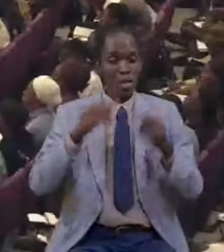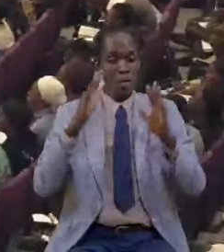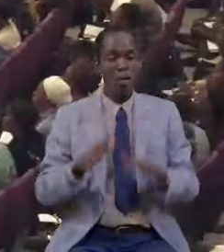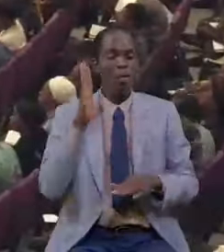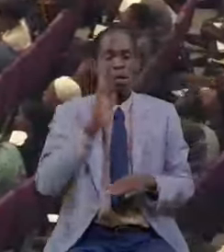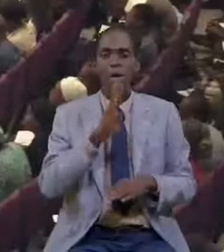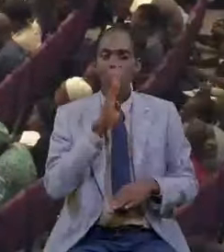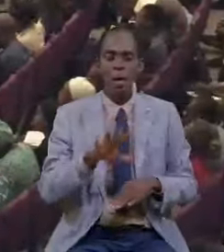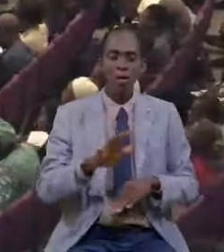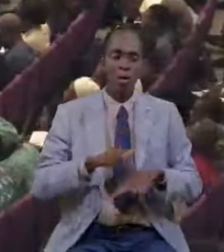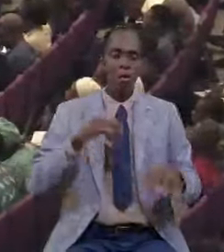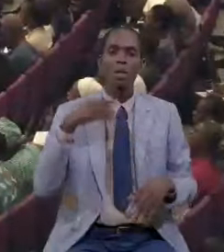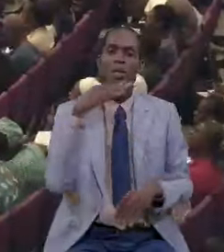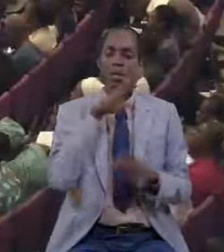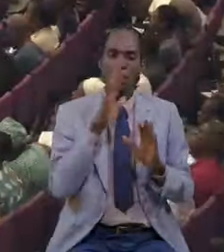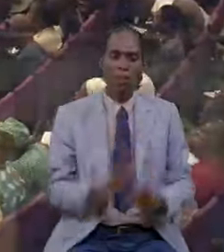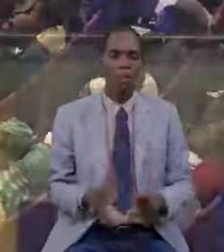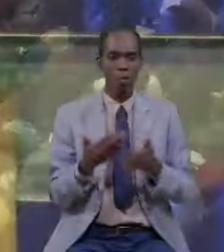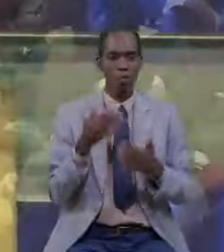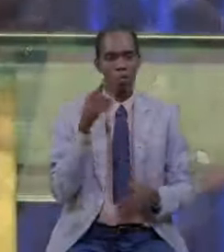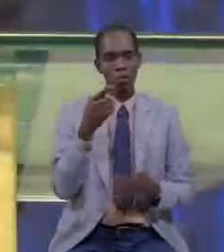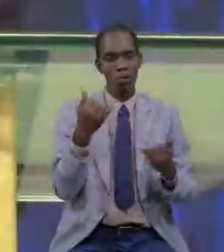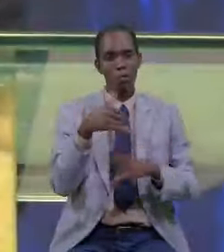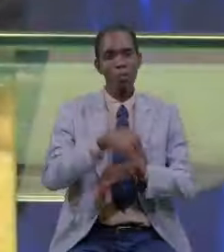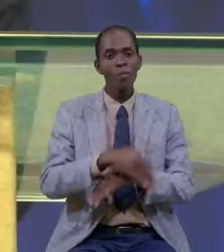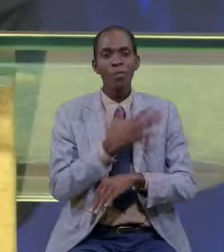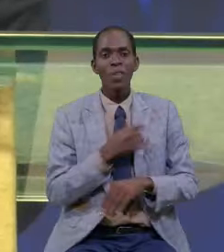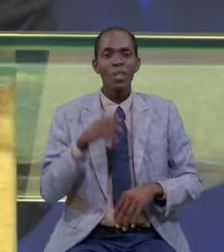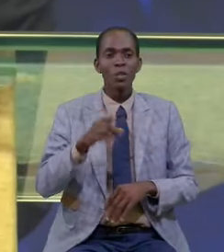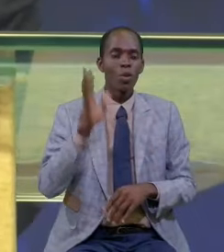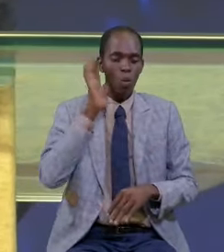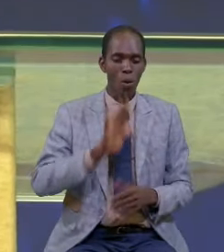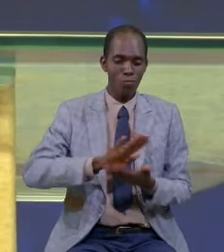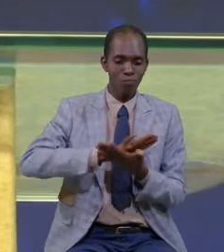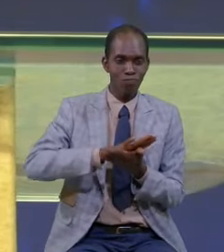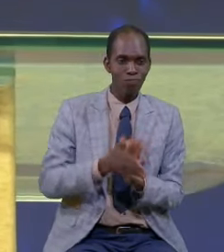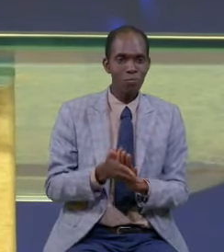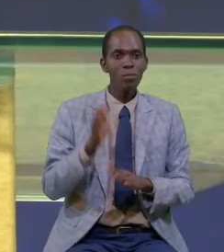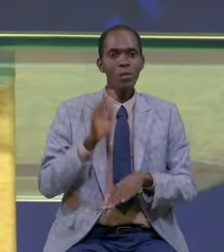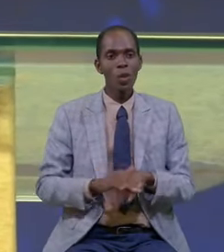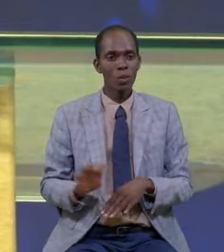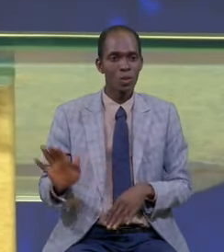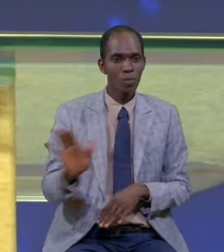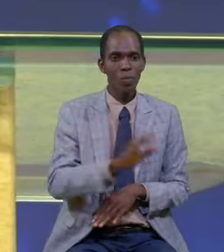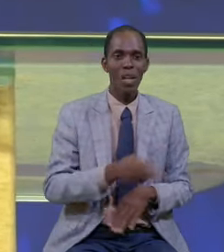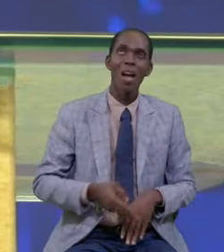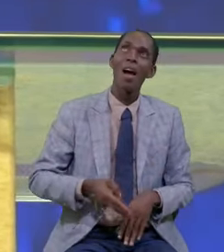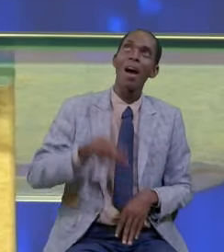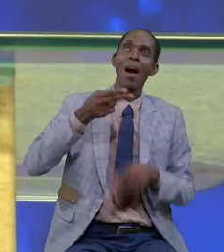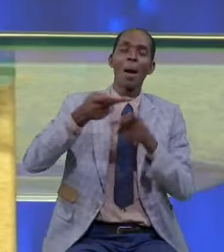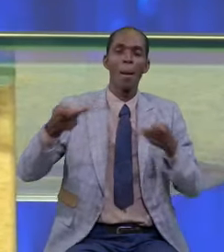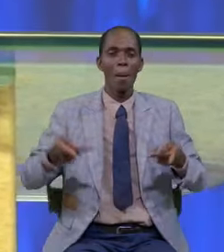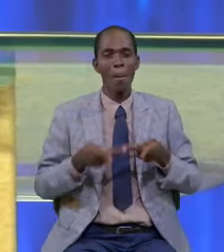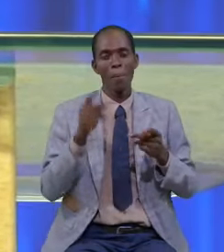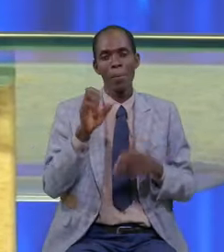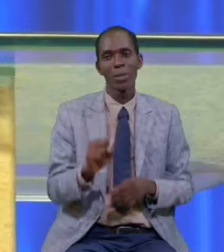you tonight. And thou shalt tread upon their high places.